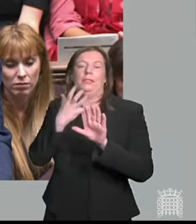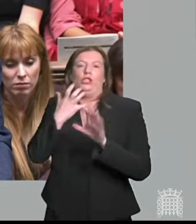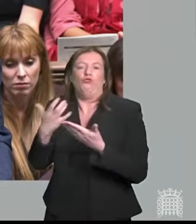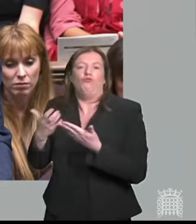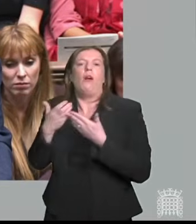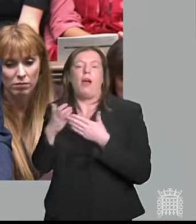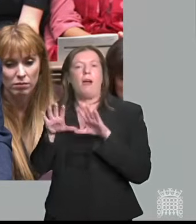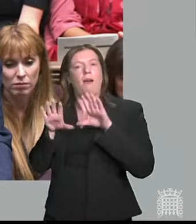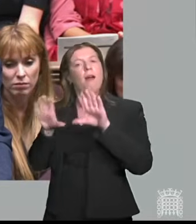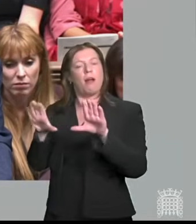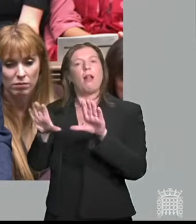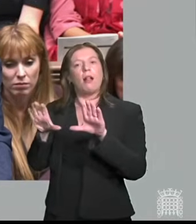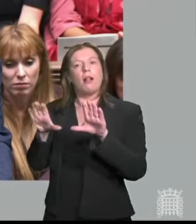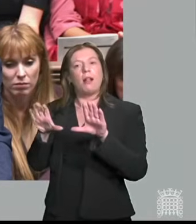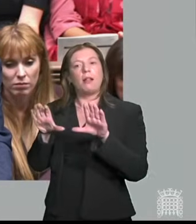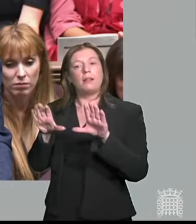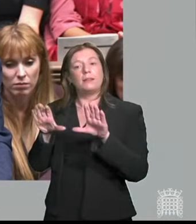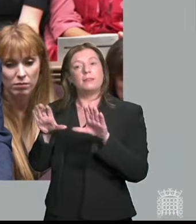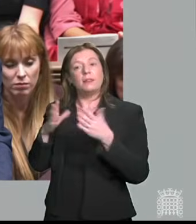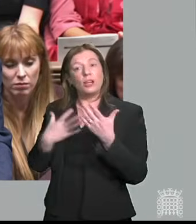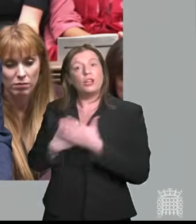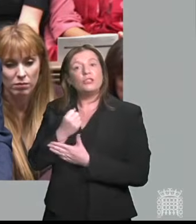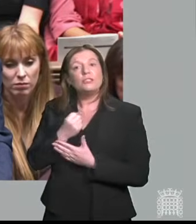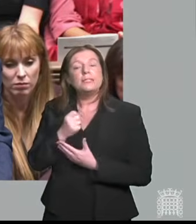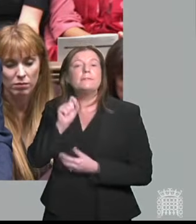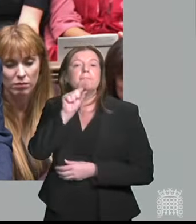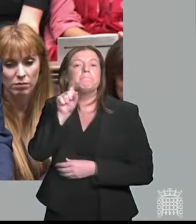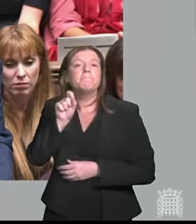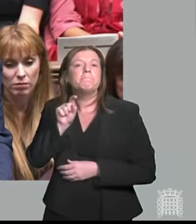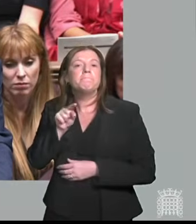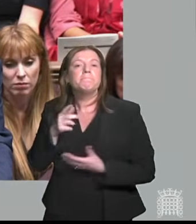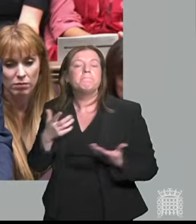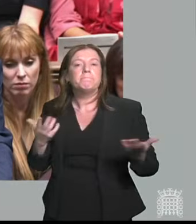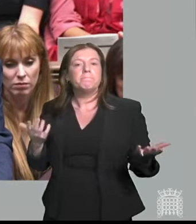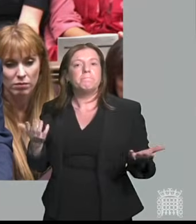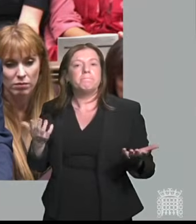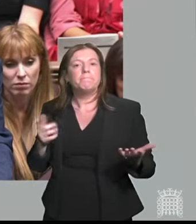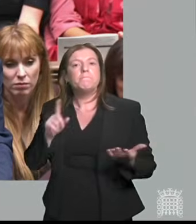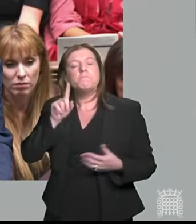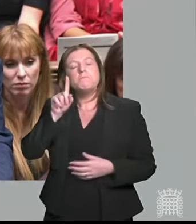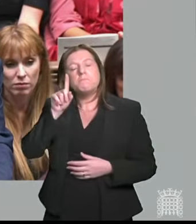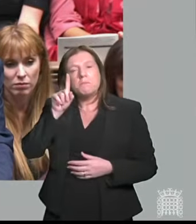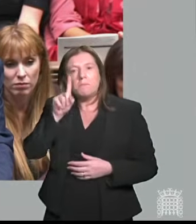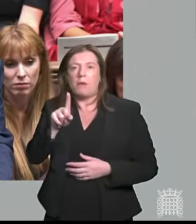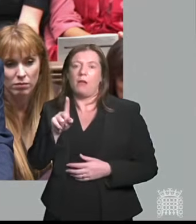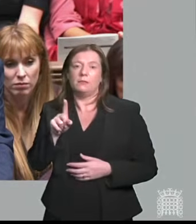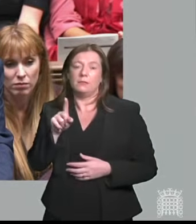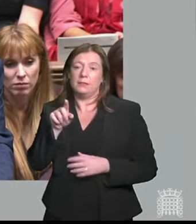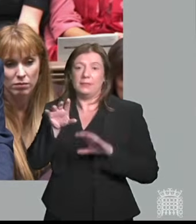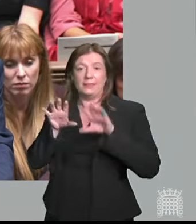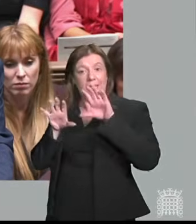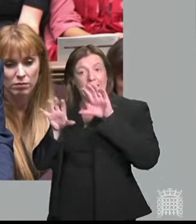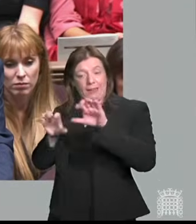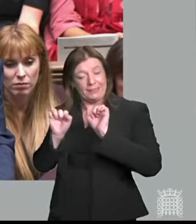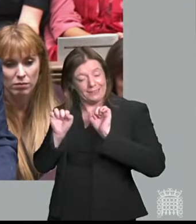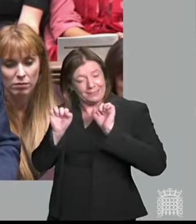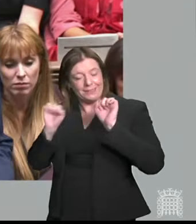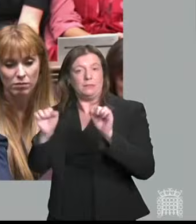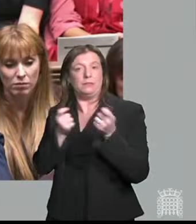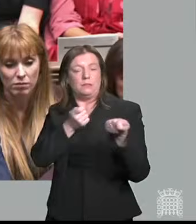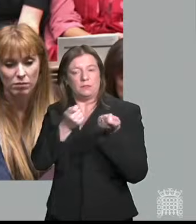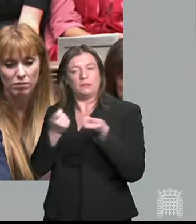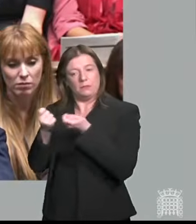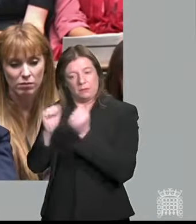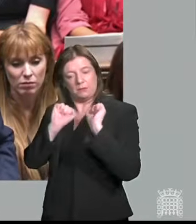Israel, feels more distant than ever, but it remains the only way through. Does the